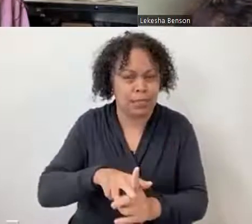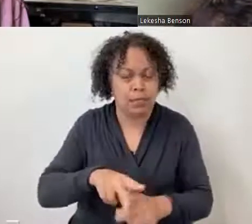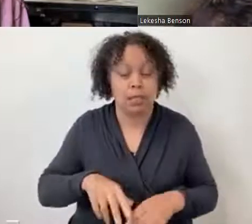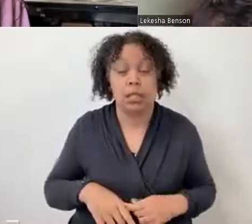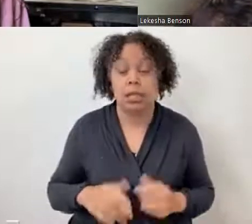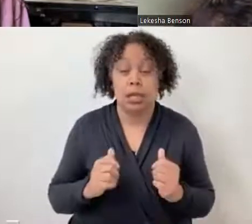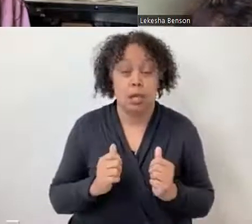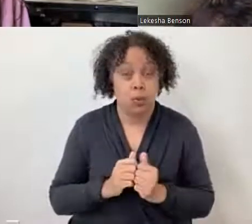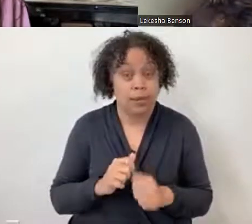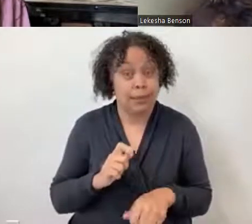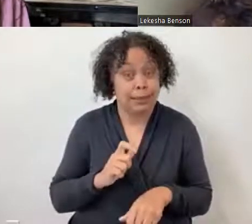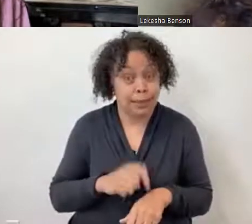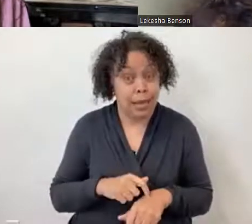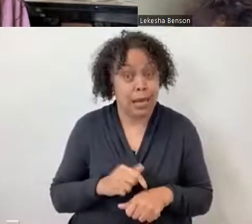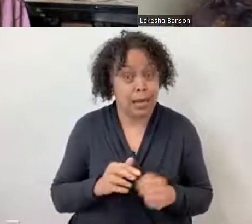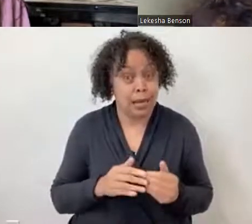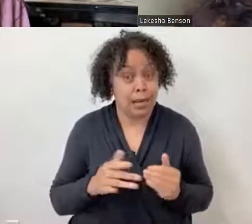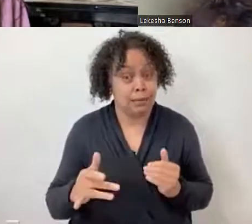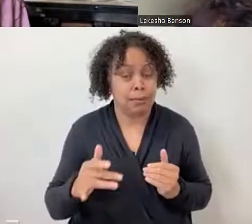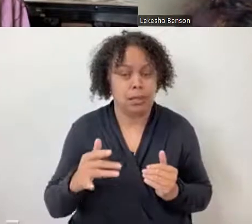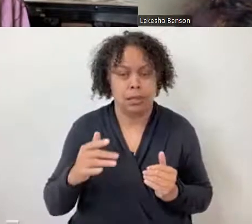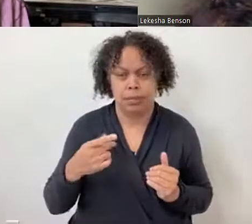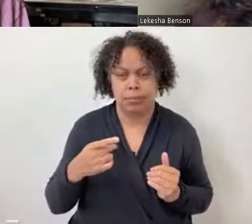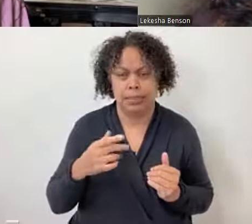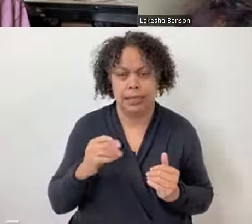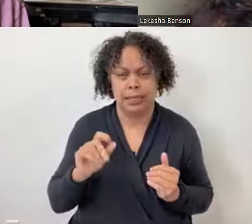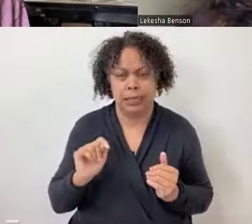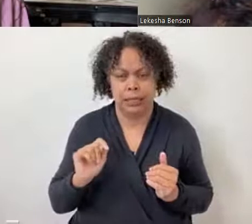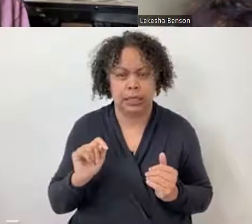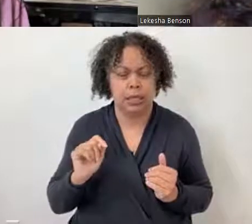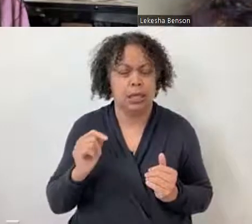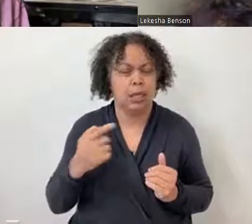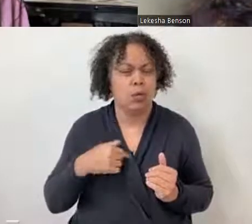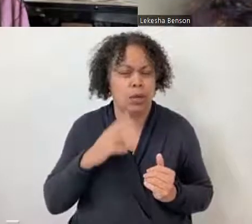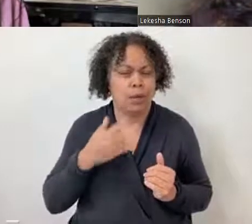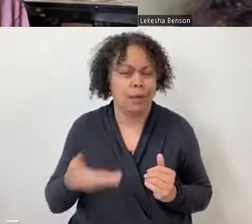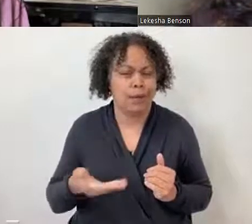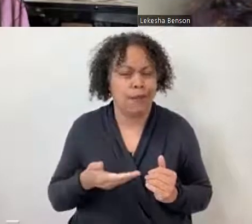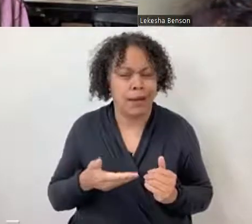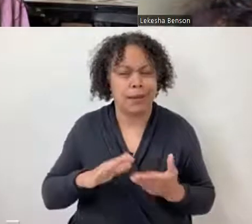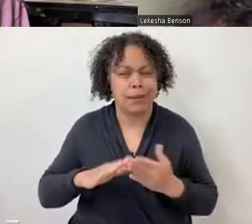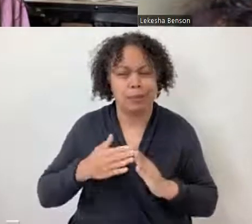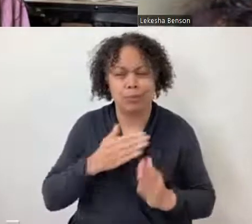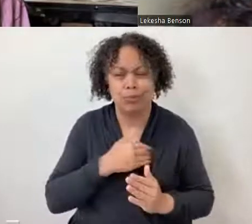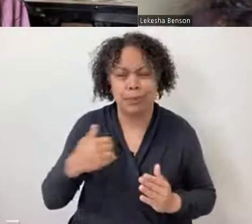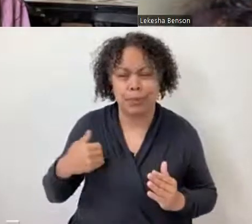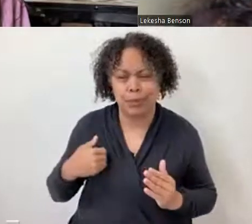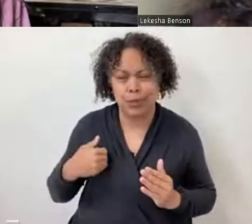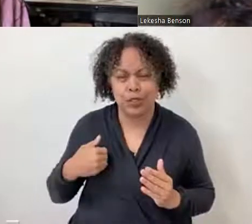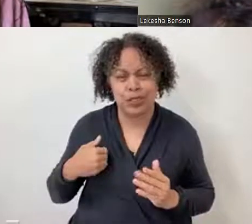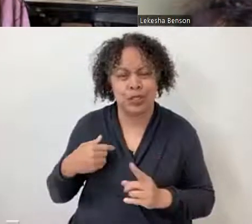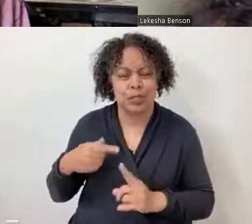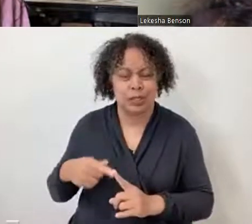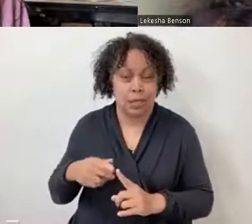time, we will in PNT be able to probably invite in community members in which this person's